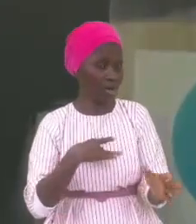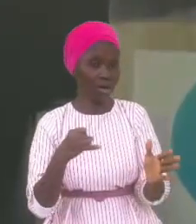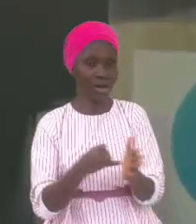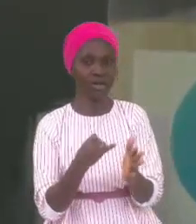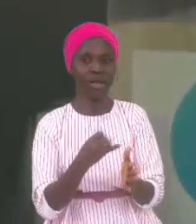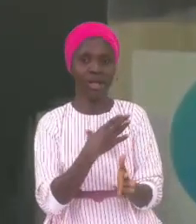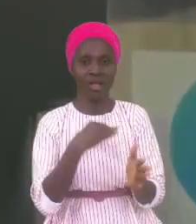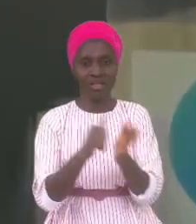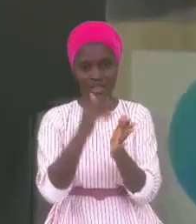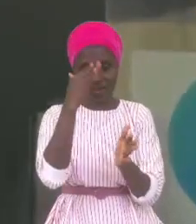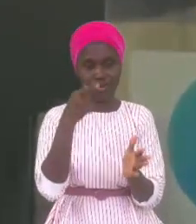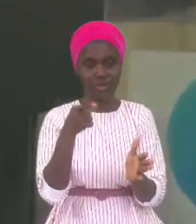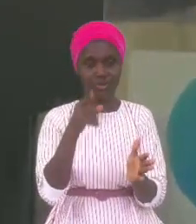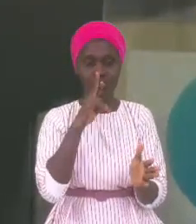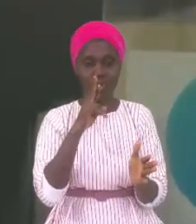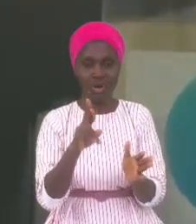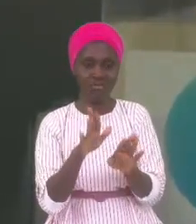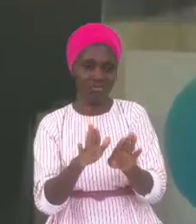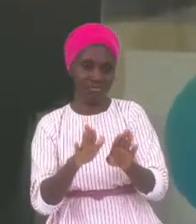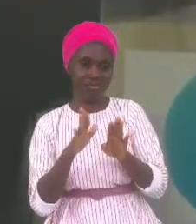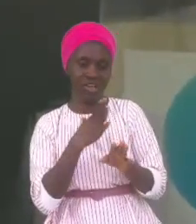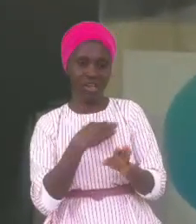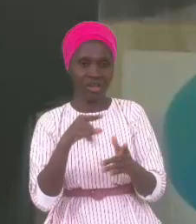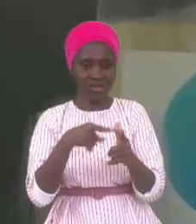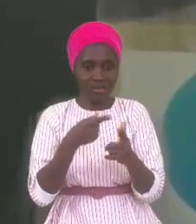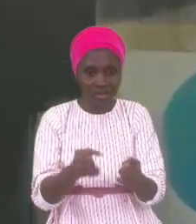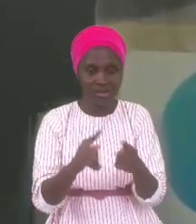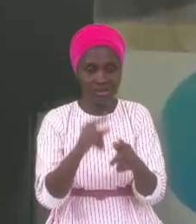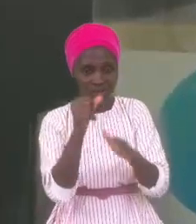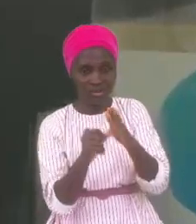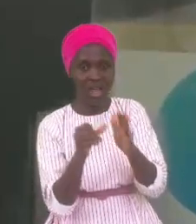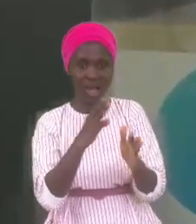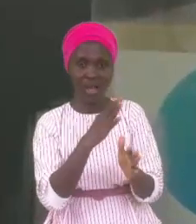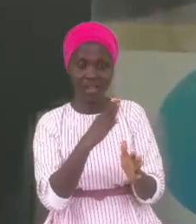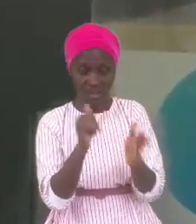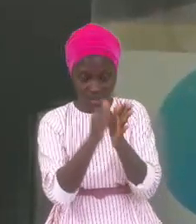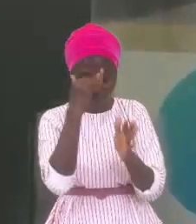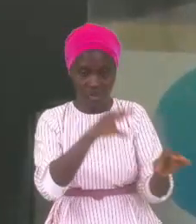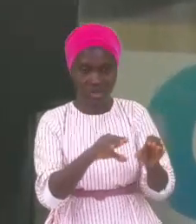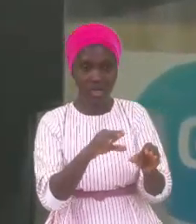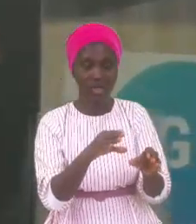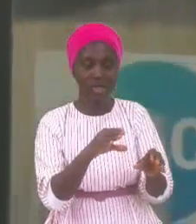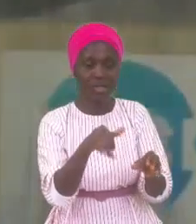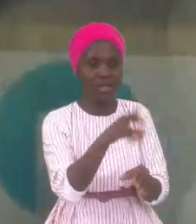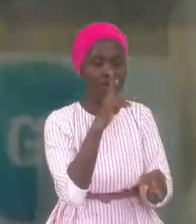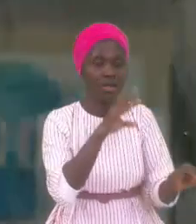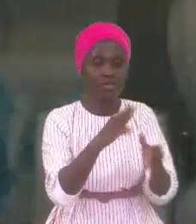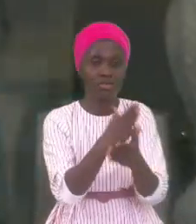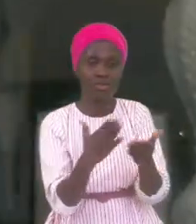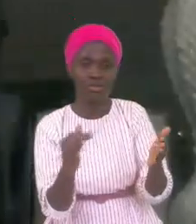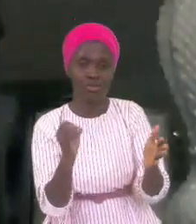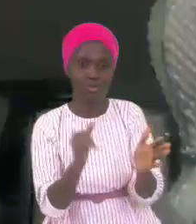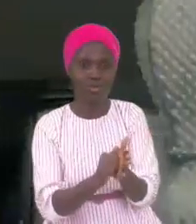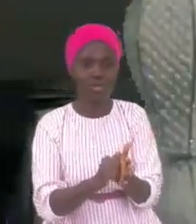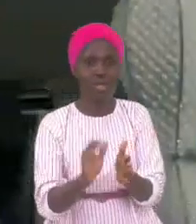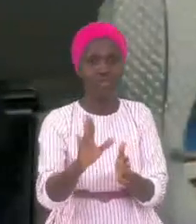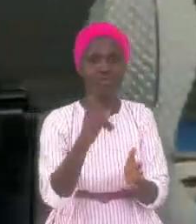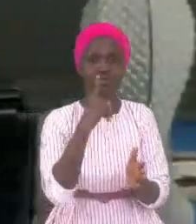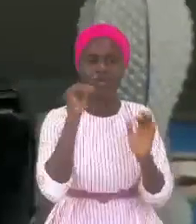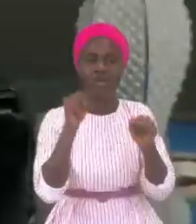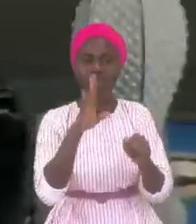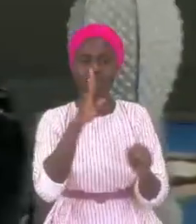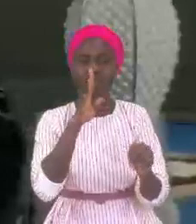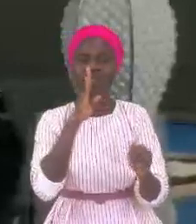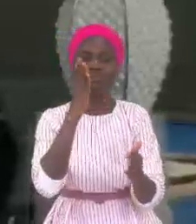do that, so that they can shut up your mouth and you don't tell them, and they want to create fear in you. But he sends